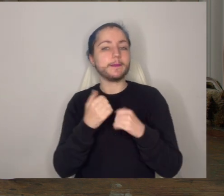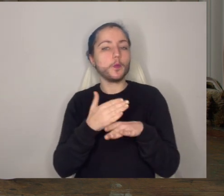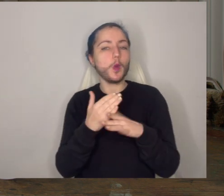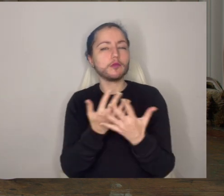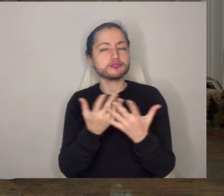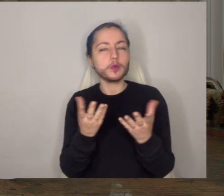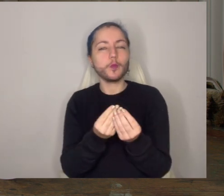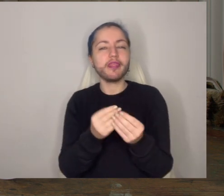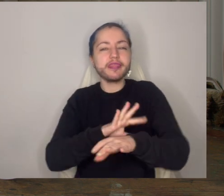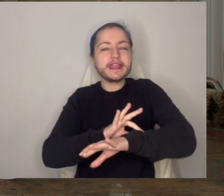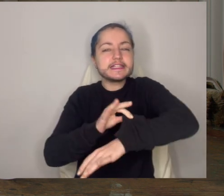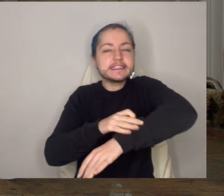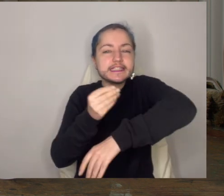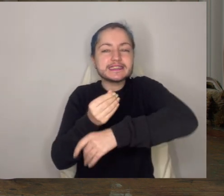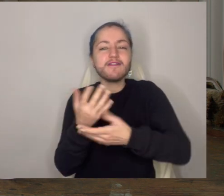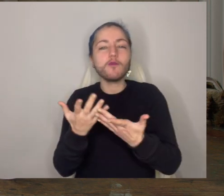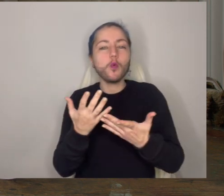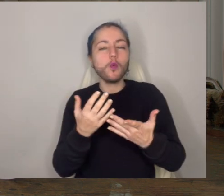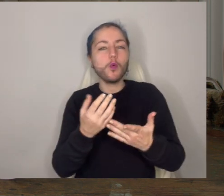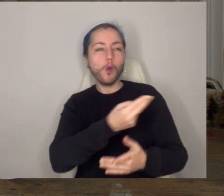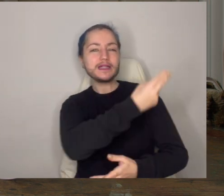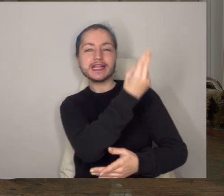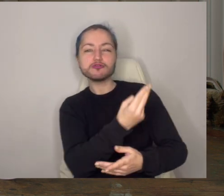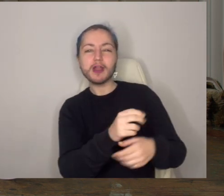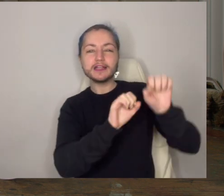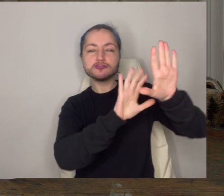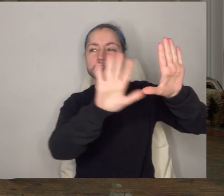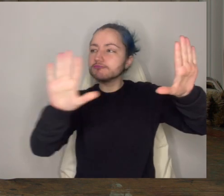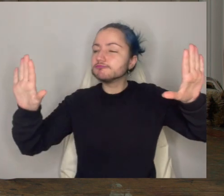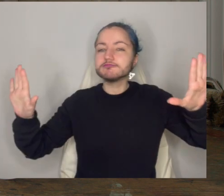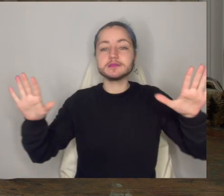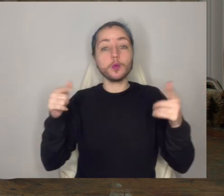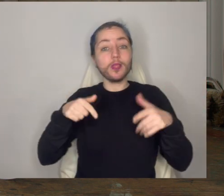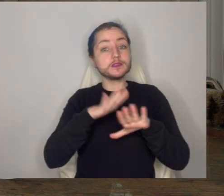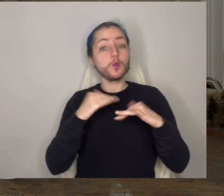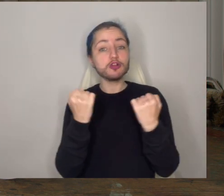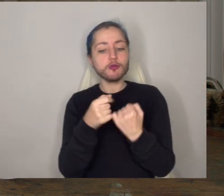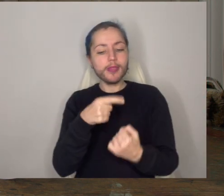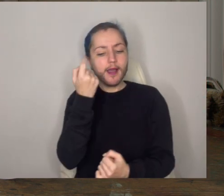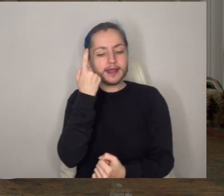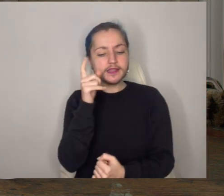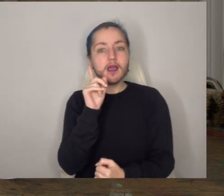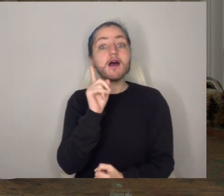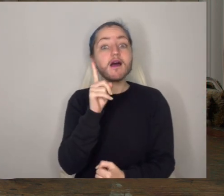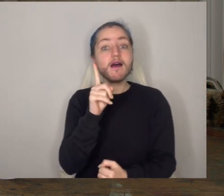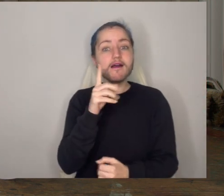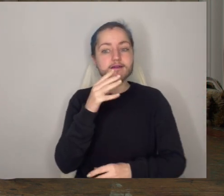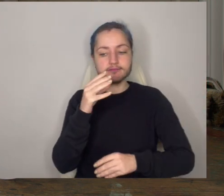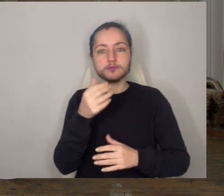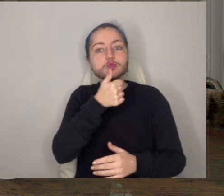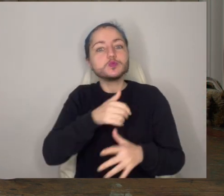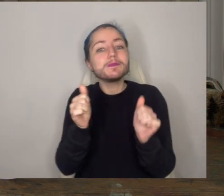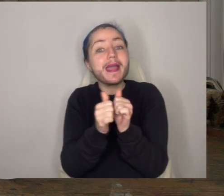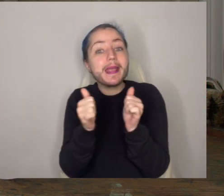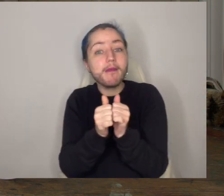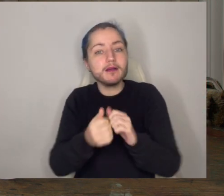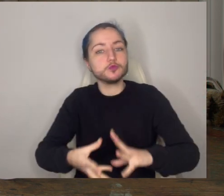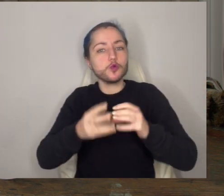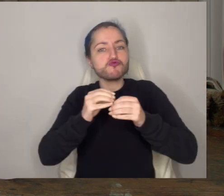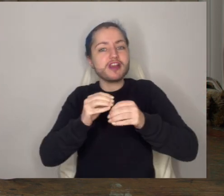decorative textiles in the studio. So for this workshop, we have developed that idea into a paper-based